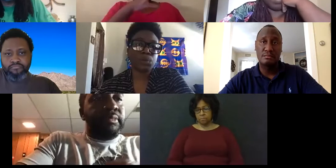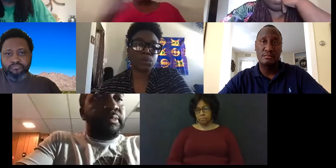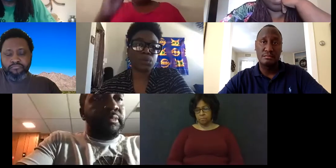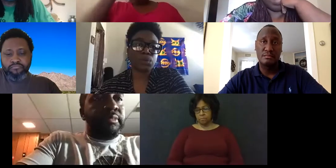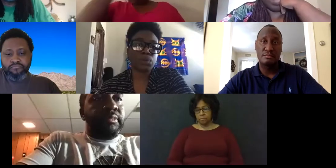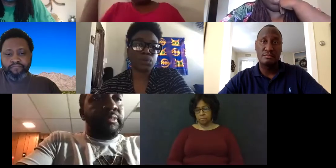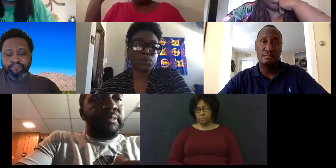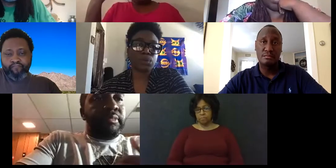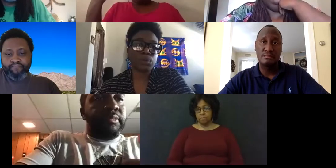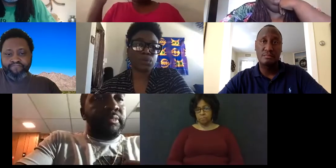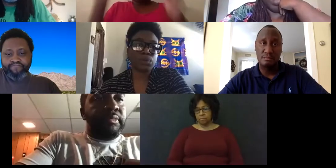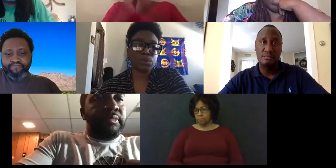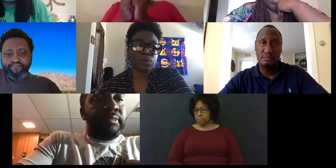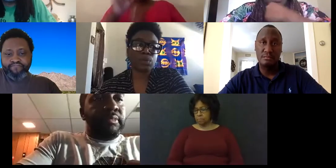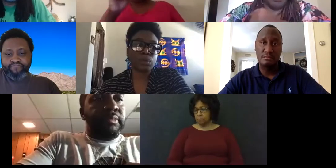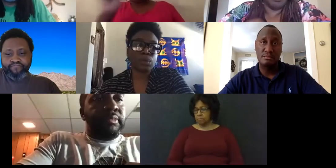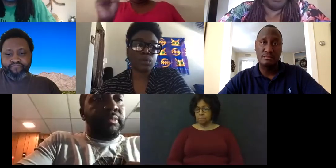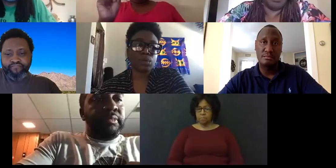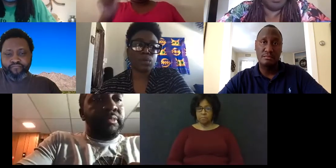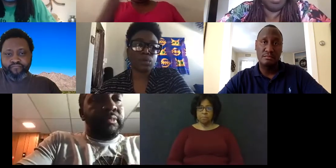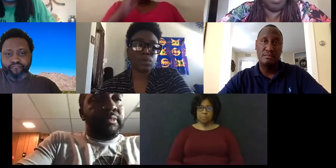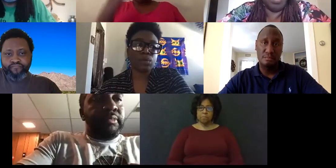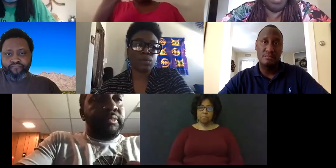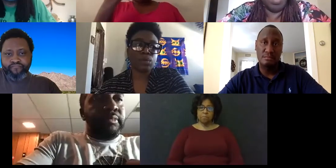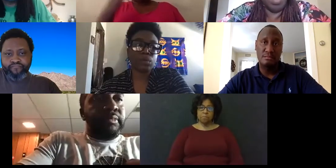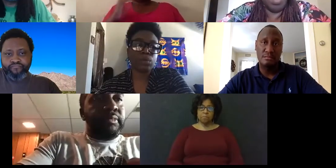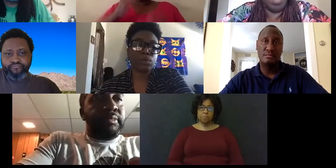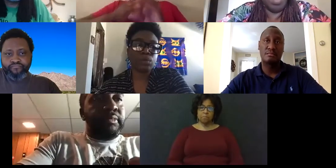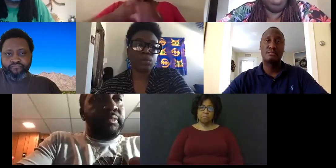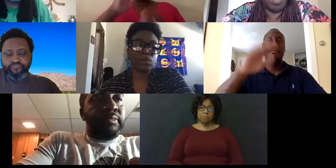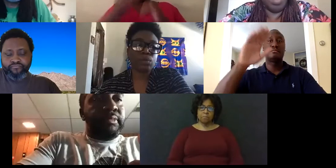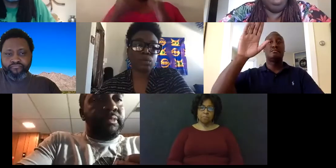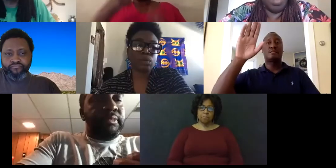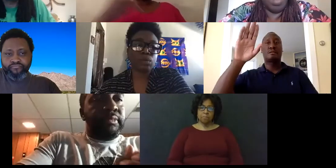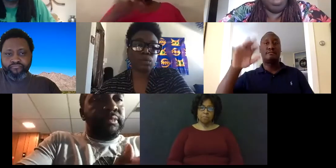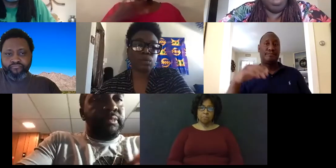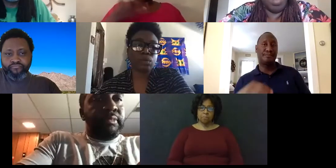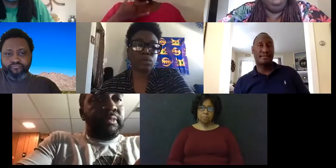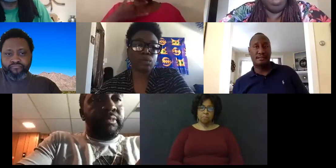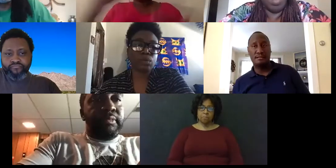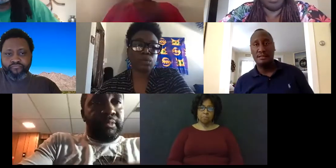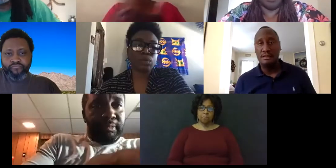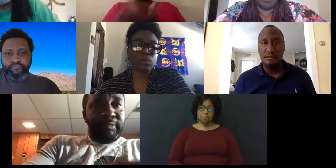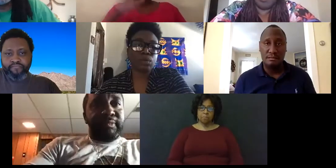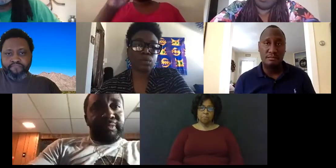Black with a disability? Anybody want to jump into that? How do you feel and what do you think is the new norm?